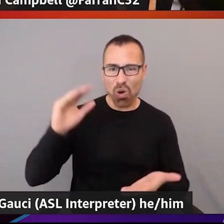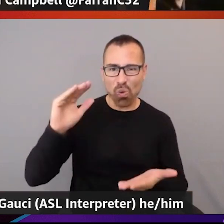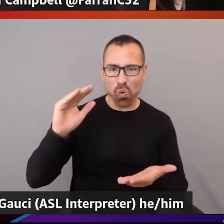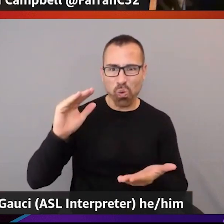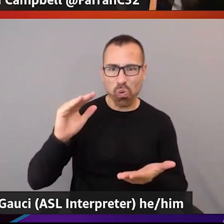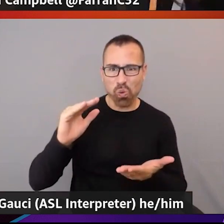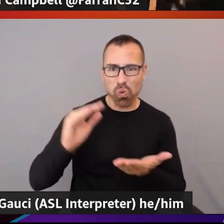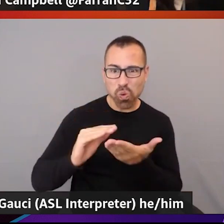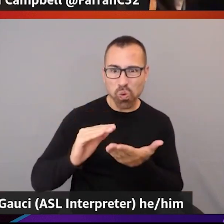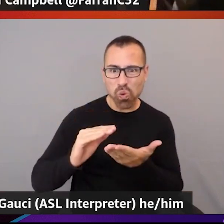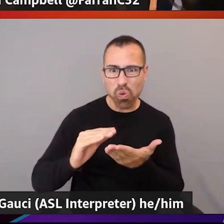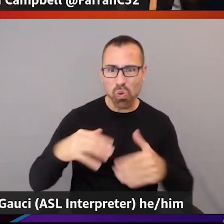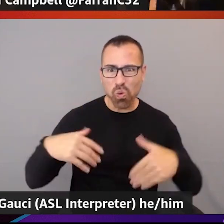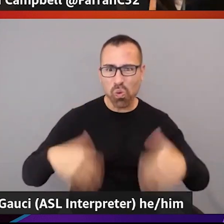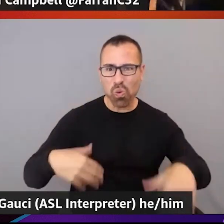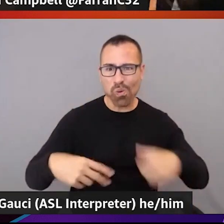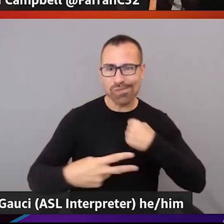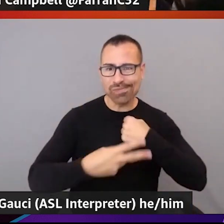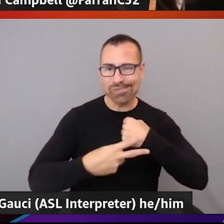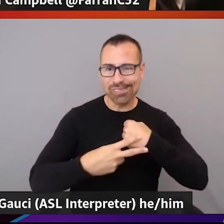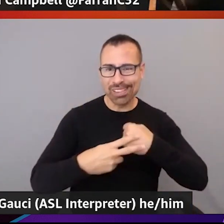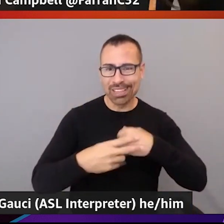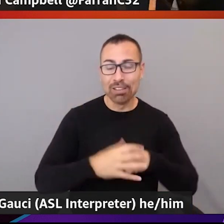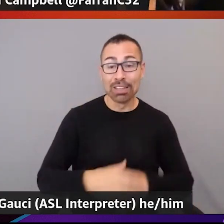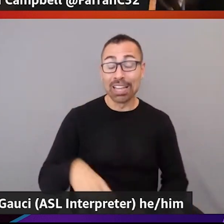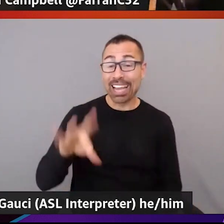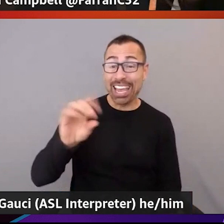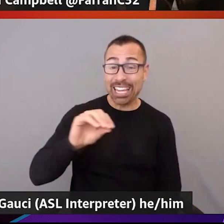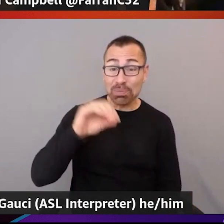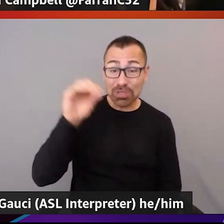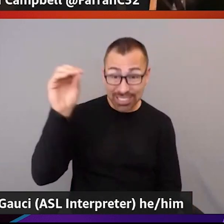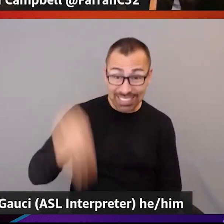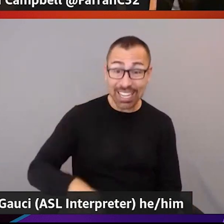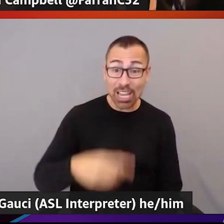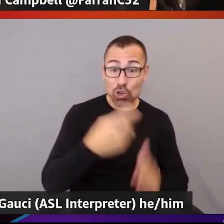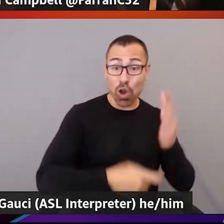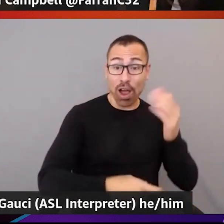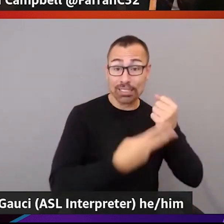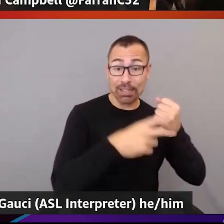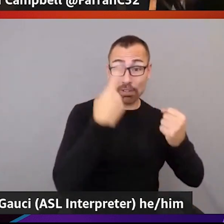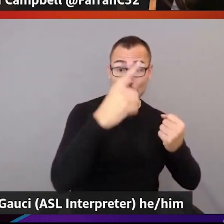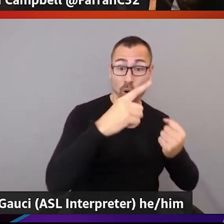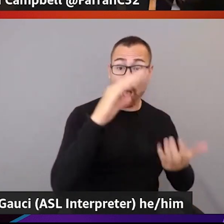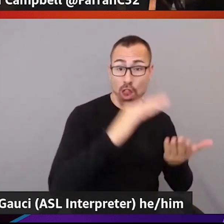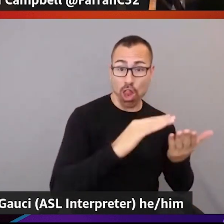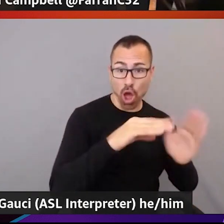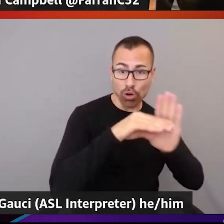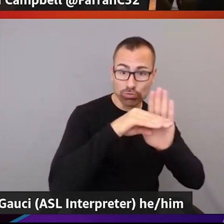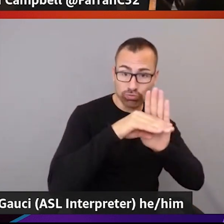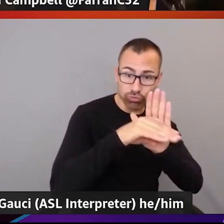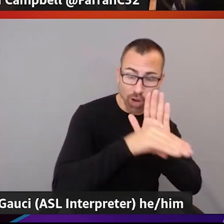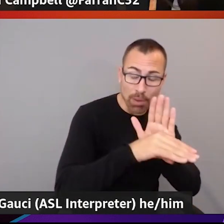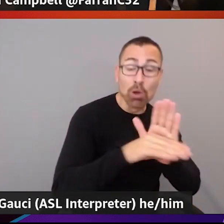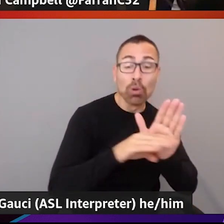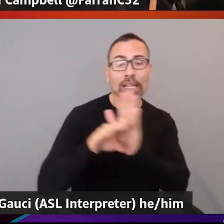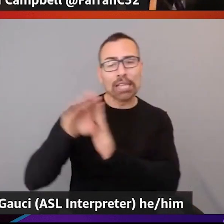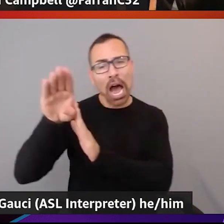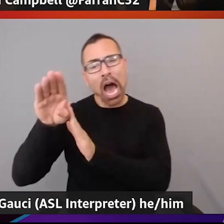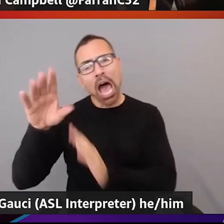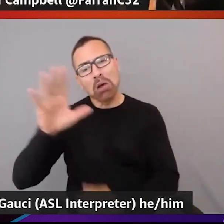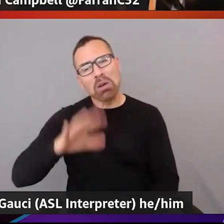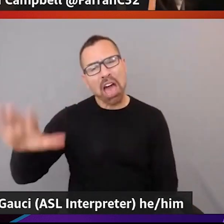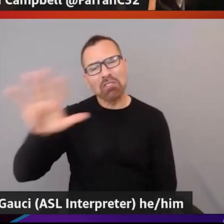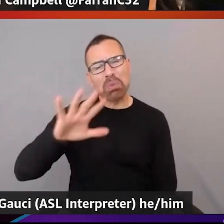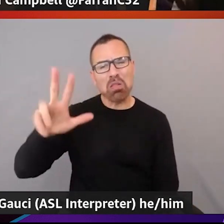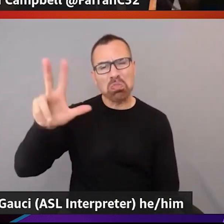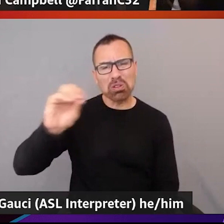where like in our lower environments, it's 80% cost savings. In our higher environments, I think it was somewhere around 30% savings. So it's been